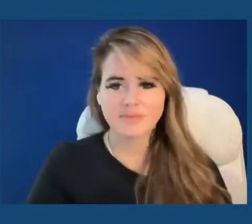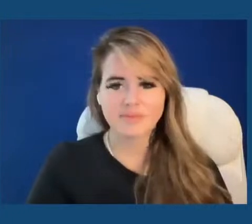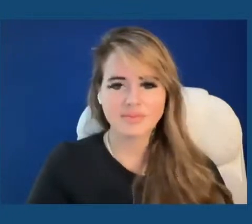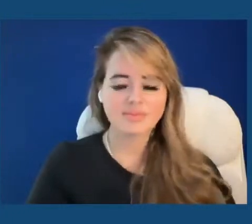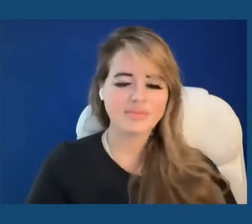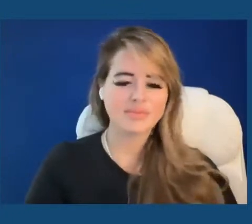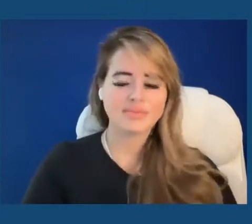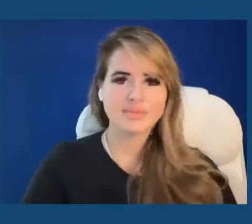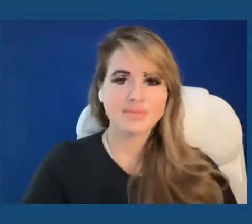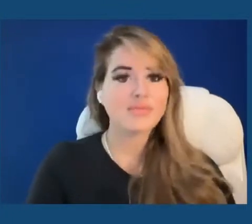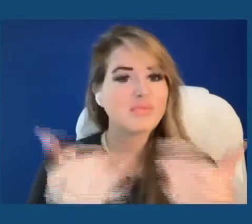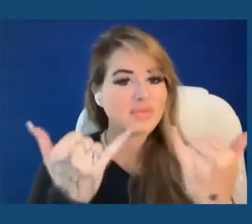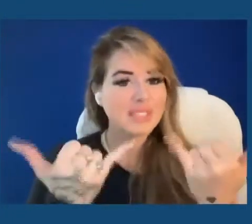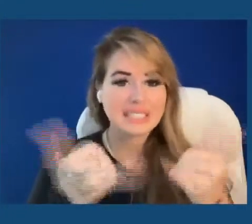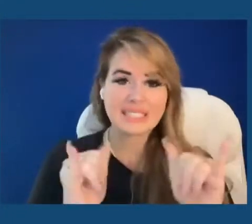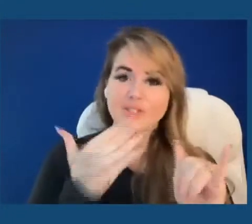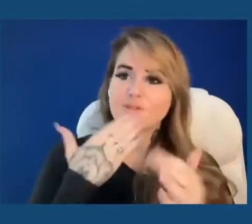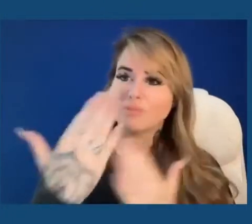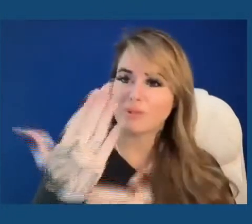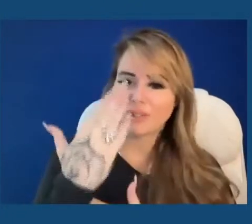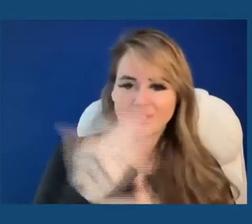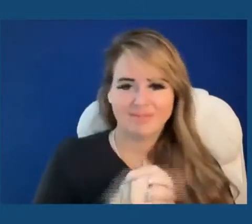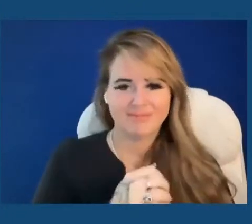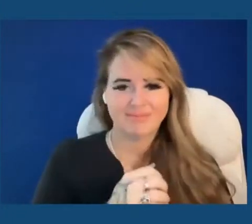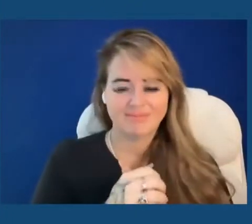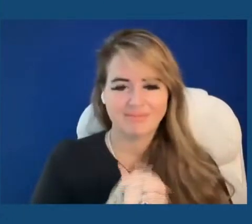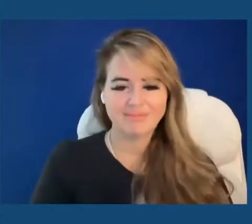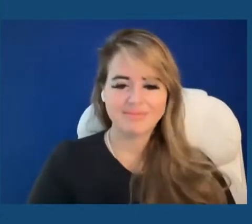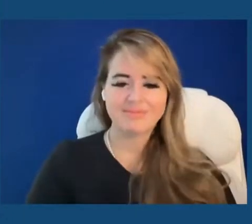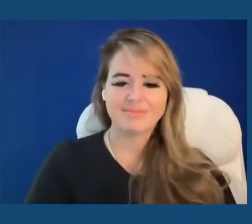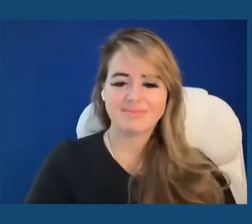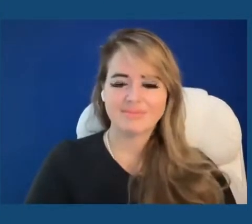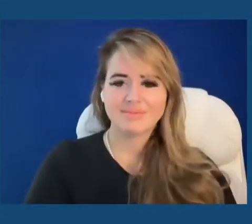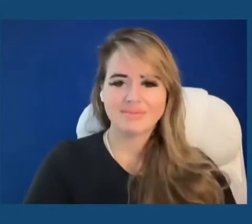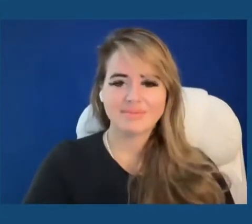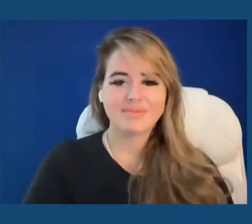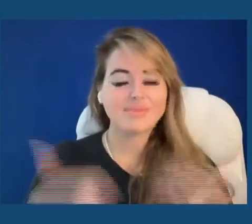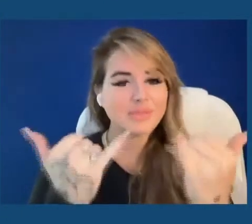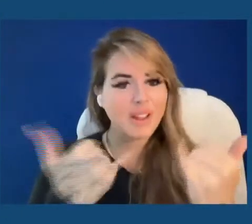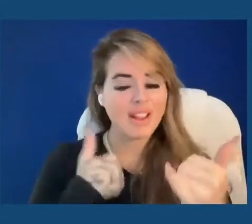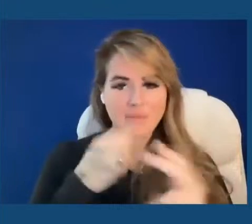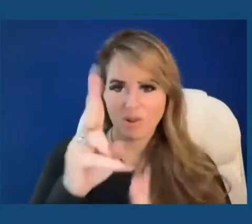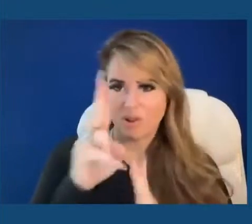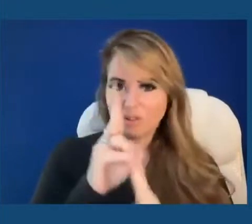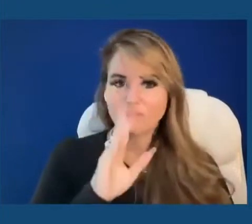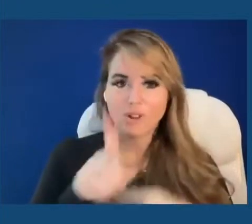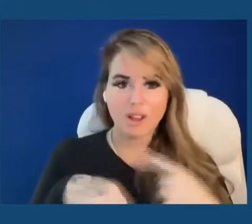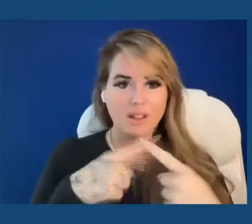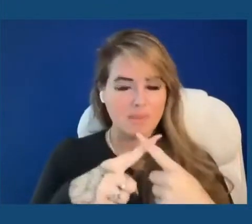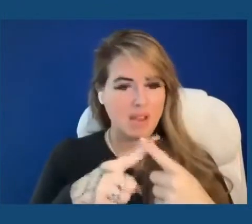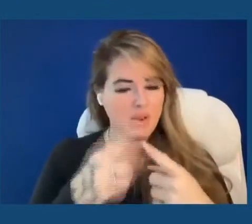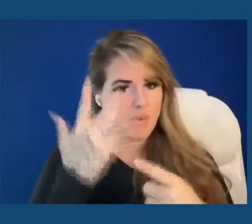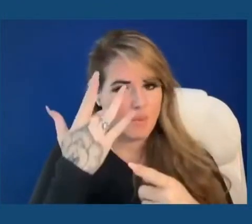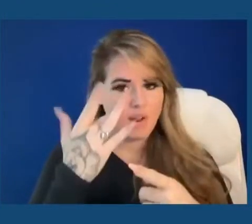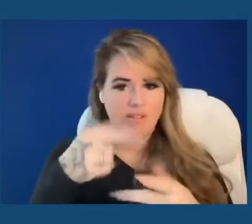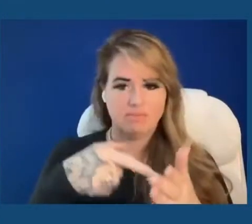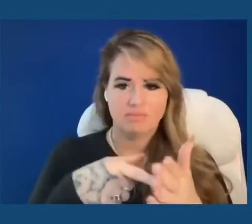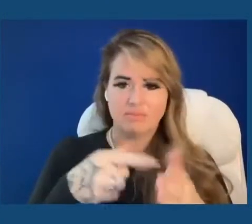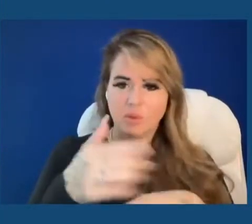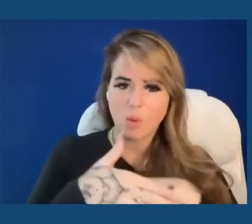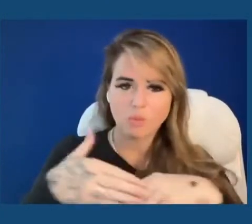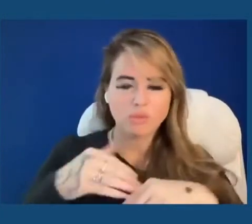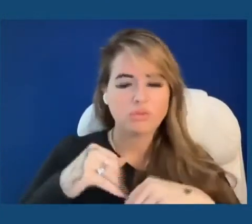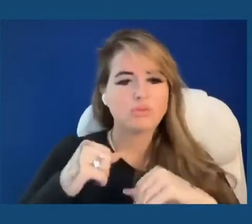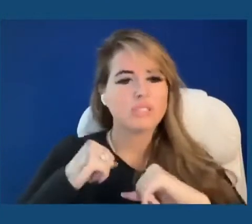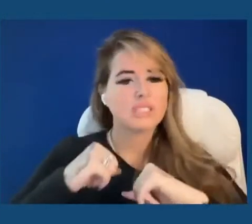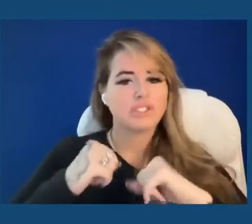I guess it's still good morning, everyone. Today, I'm honored to speak about the vital importance of coastal resiliency at Ditch Plains